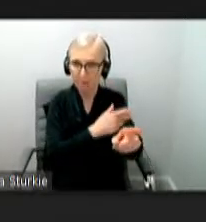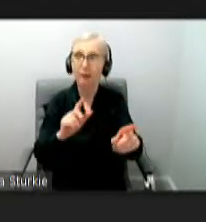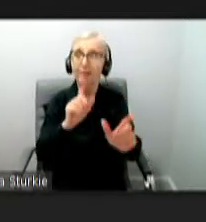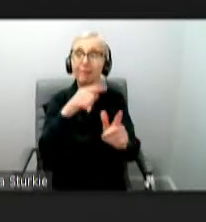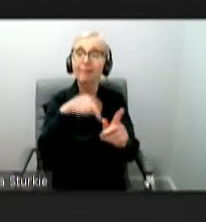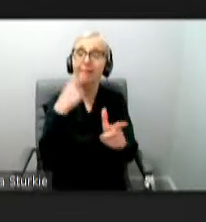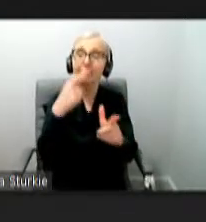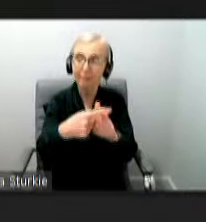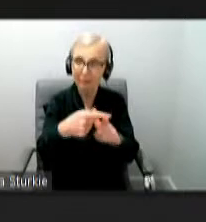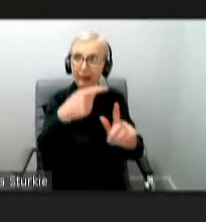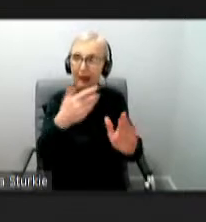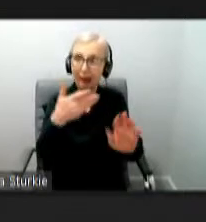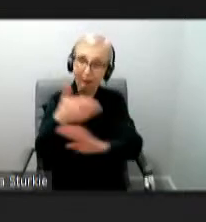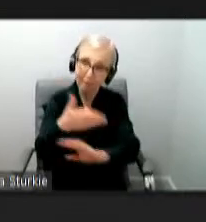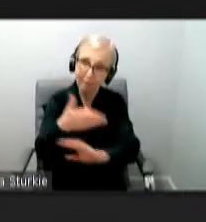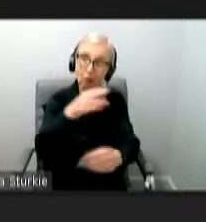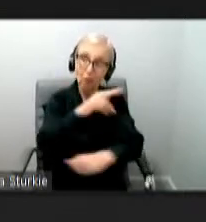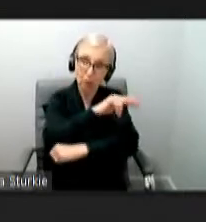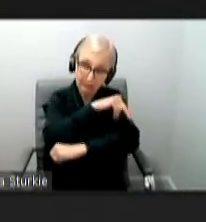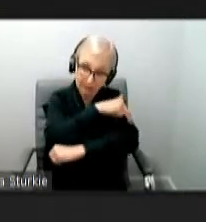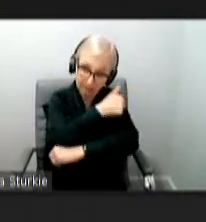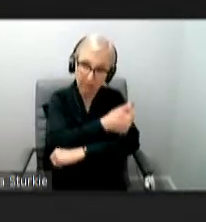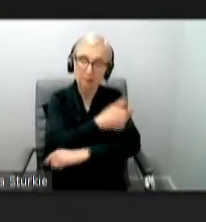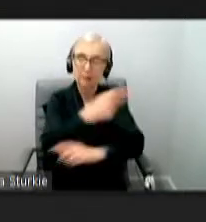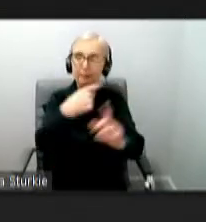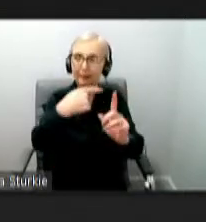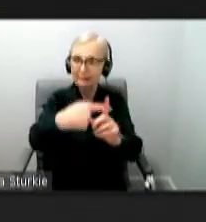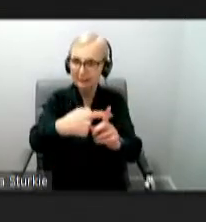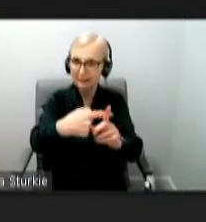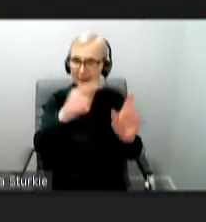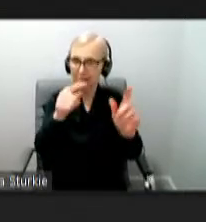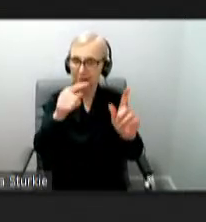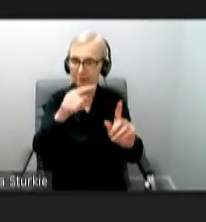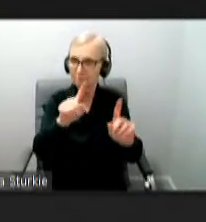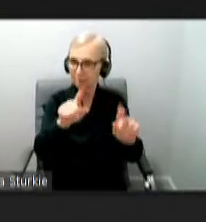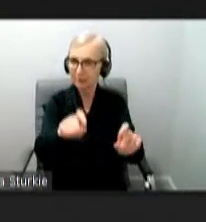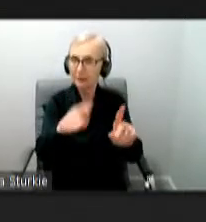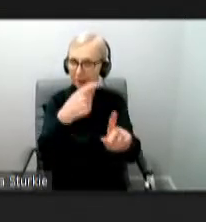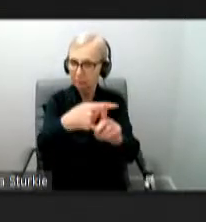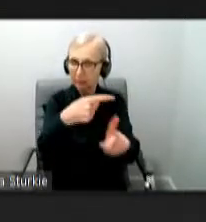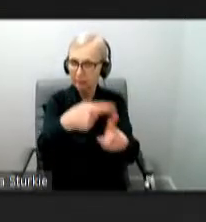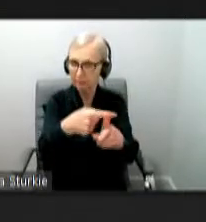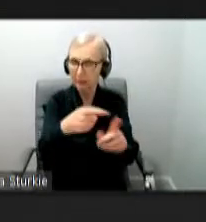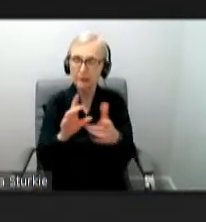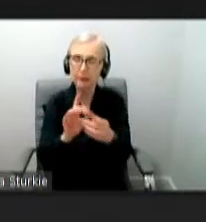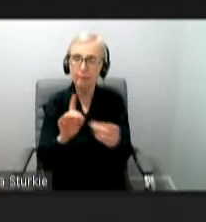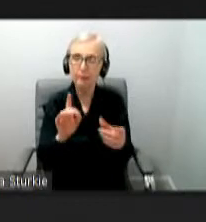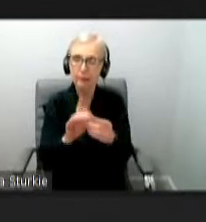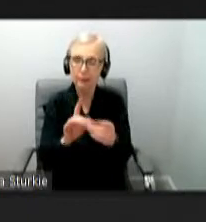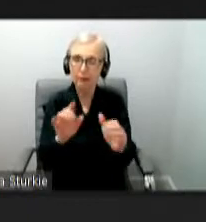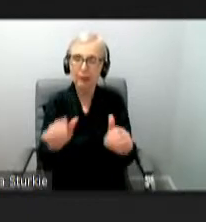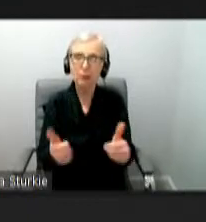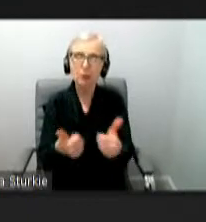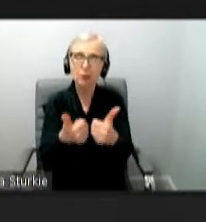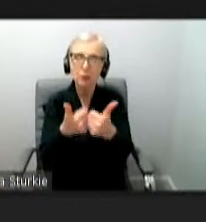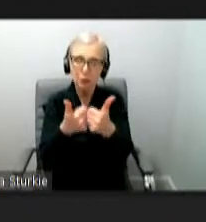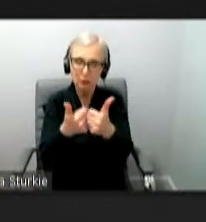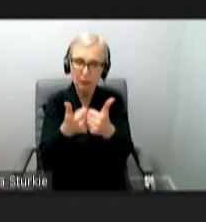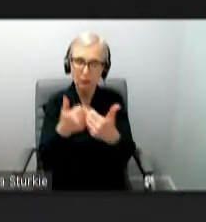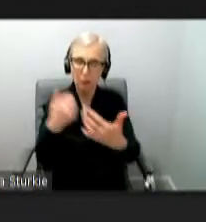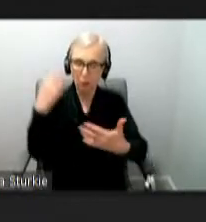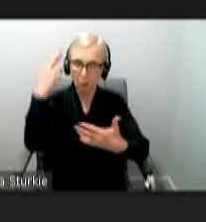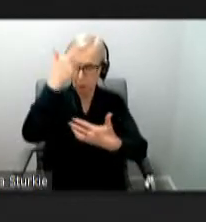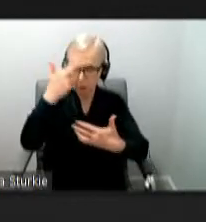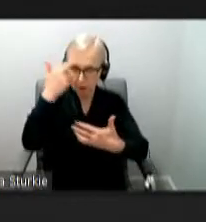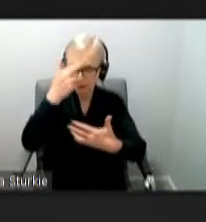you as we continue to analyze that and really have greater clarity. As I've mentioned previously, the challenge with some of that reason for